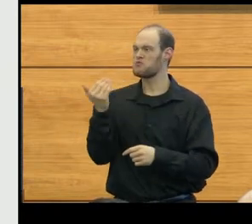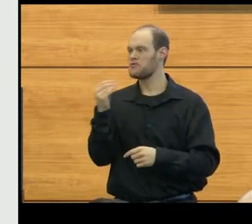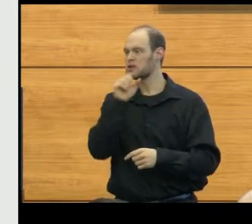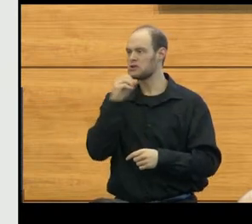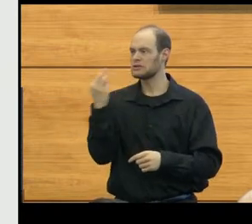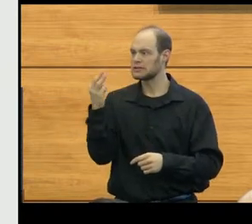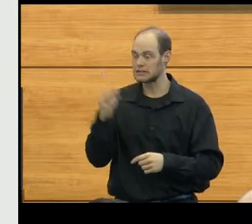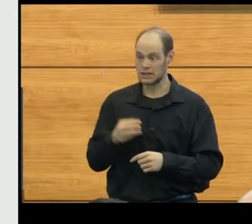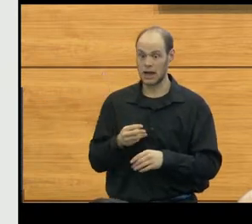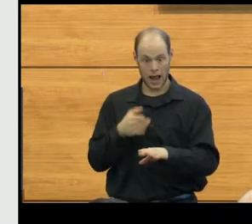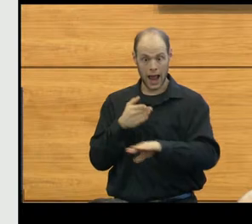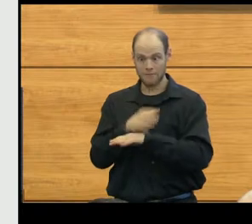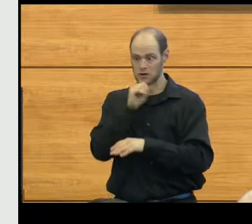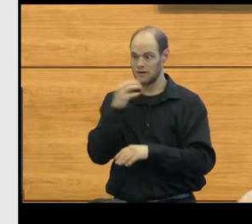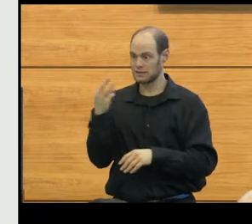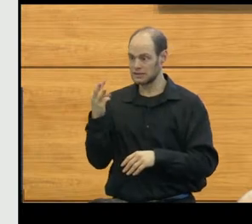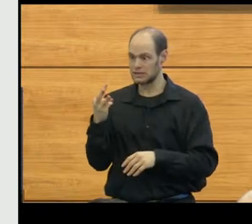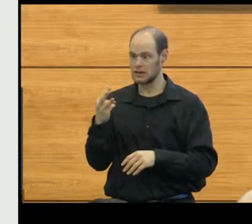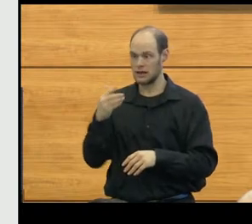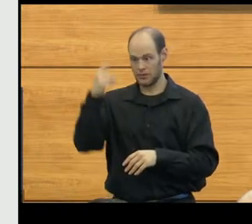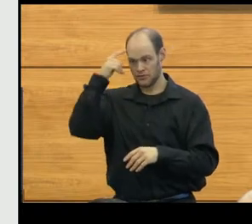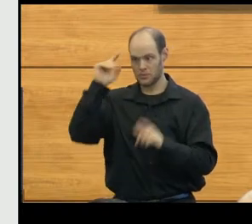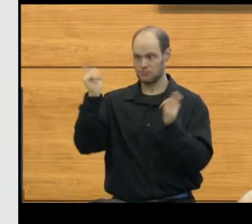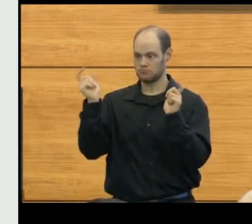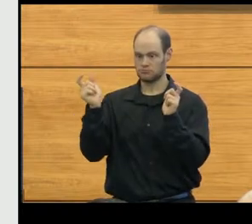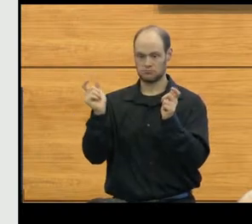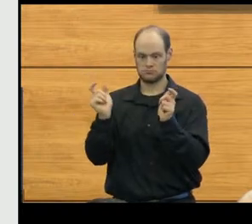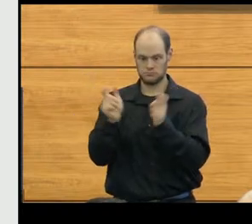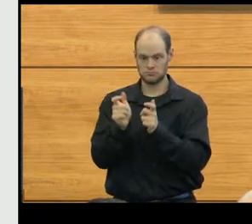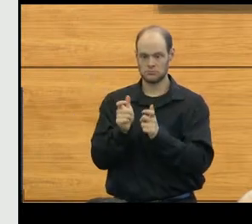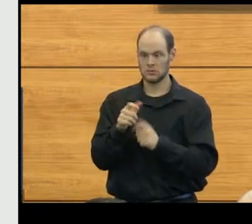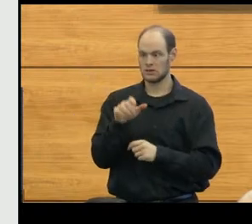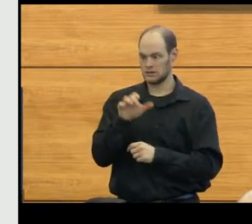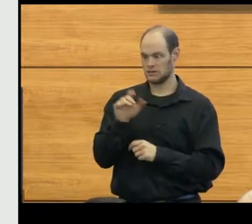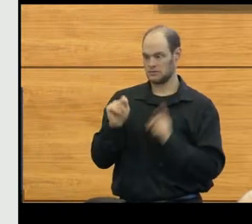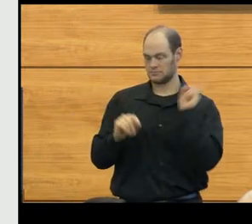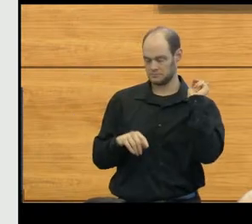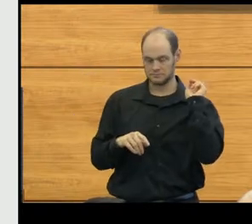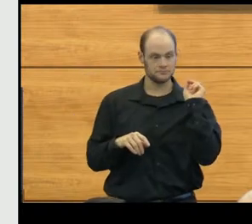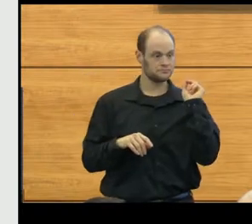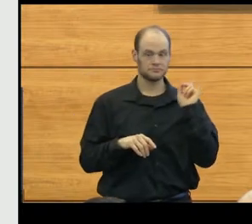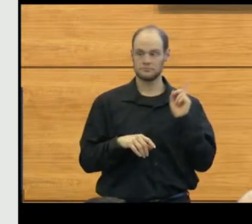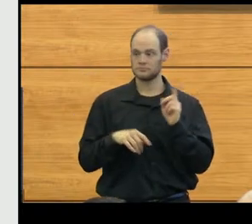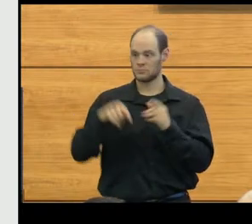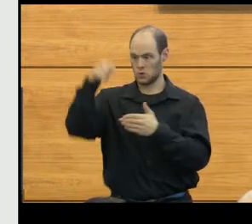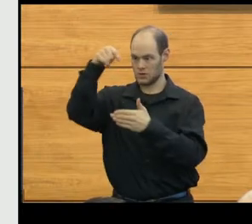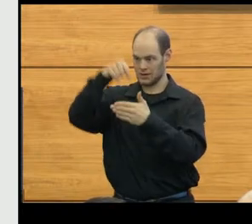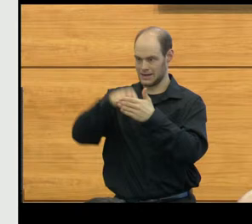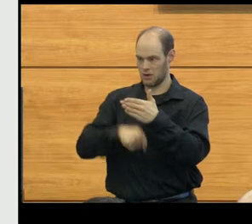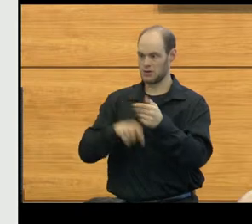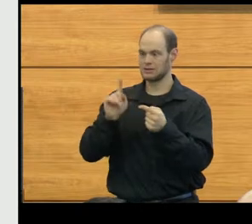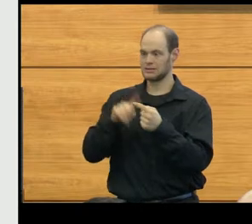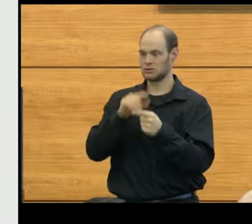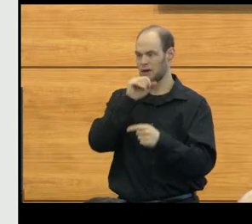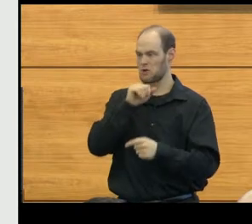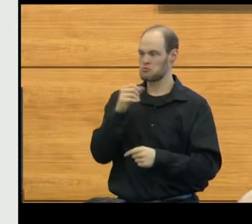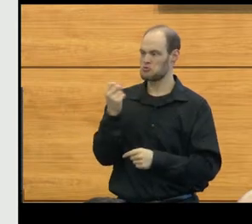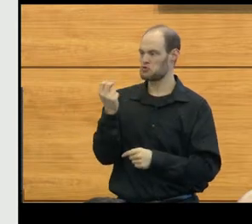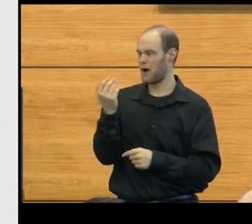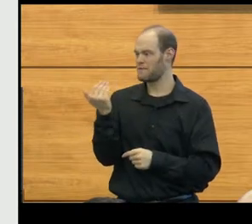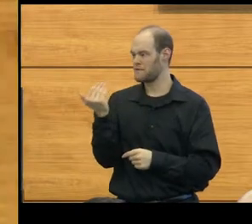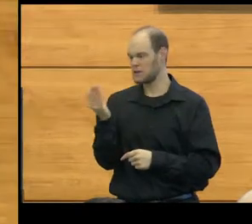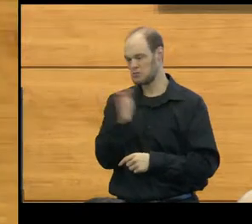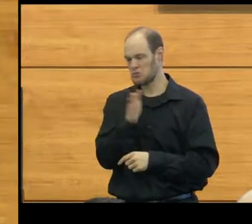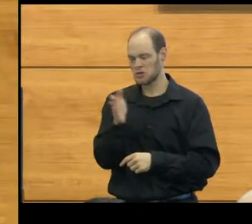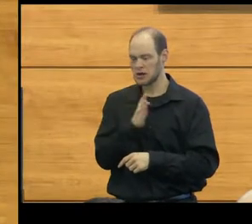so. And that beyond that, the brain keeps getting smaller. So the cerebellar tonsils go down until about age 12 to